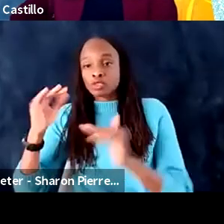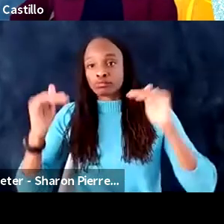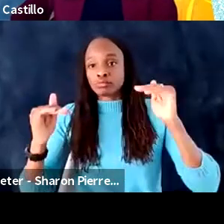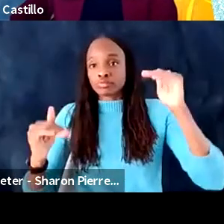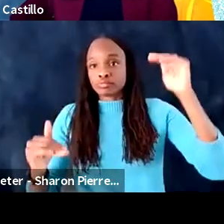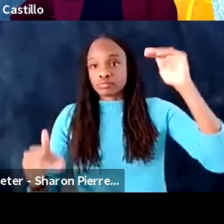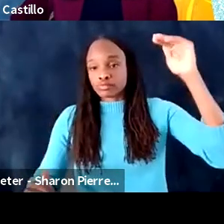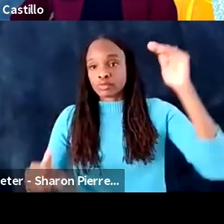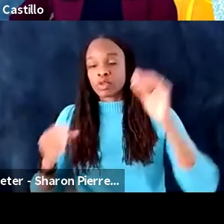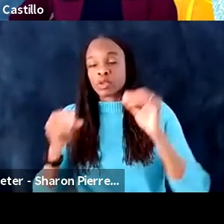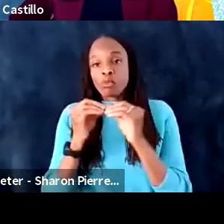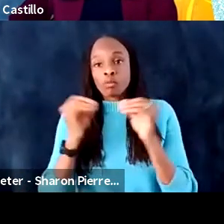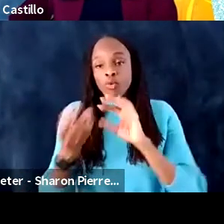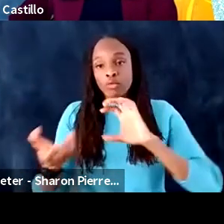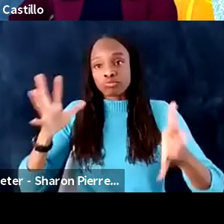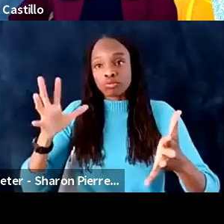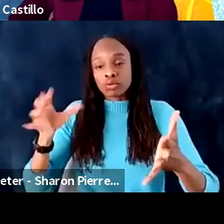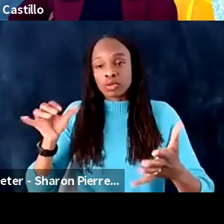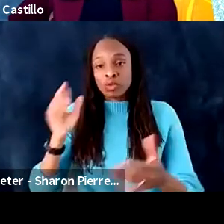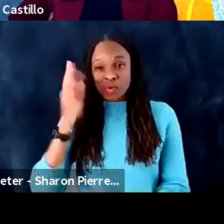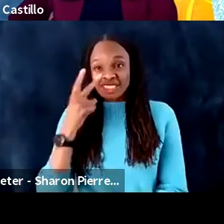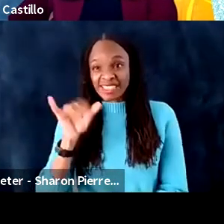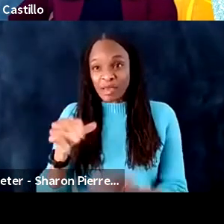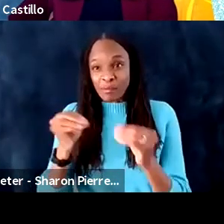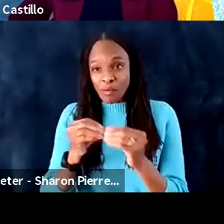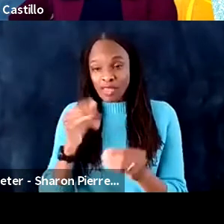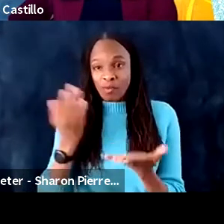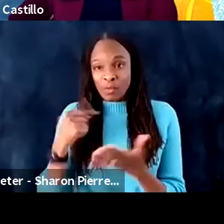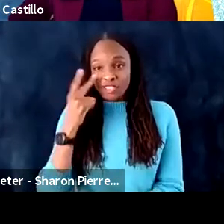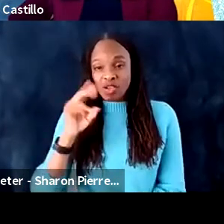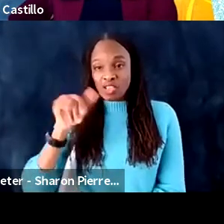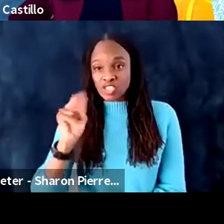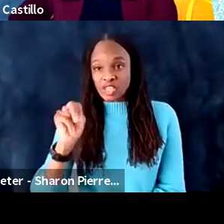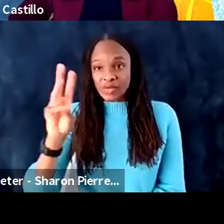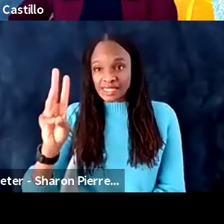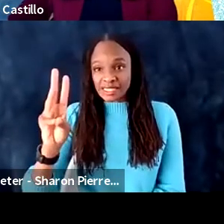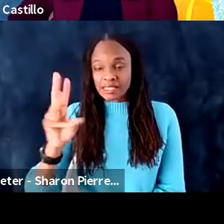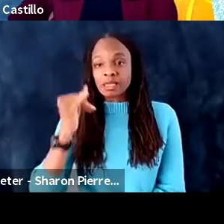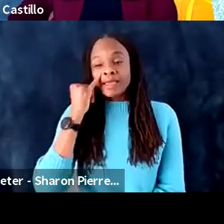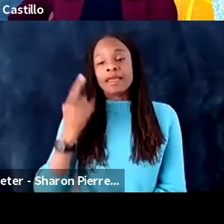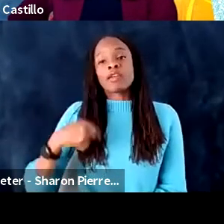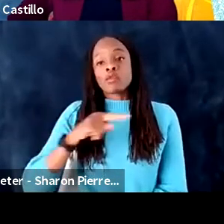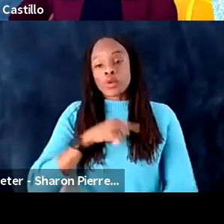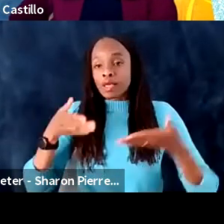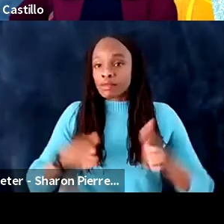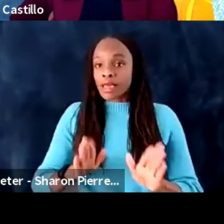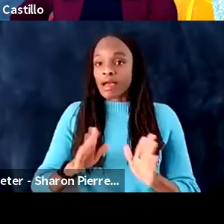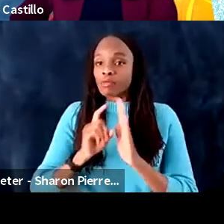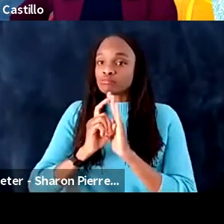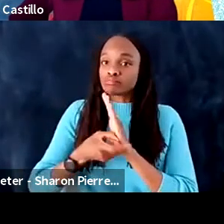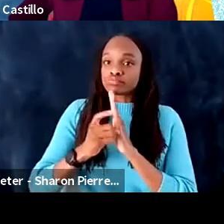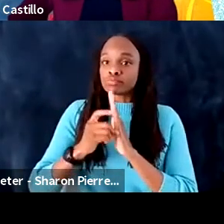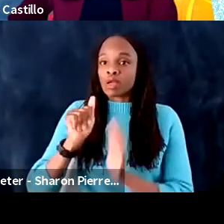disruption like we saw on January the 6th. If we allow automation to do some of the